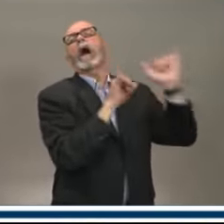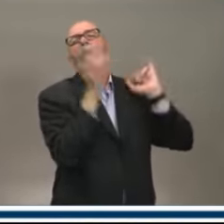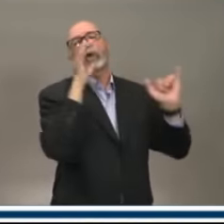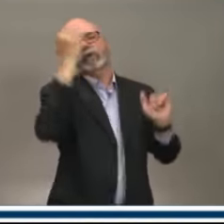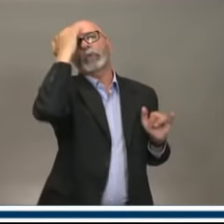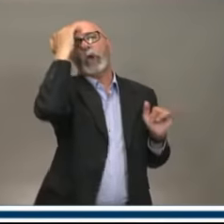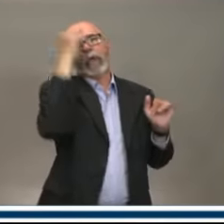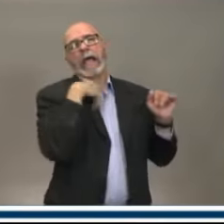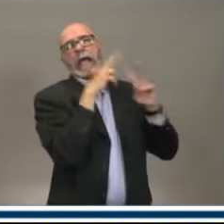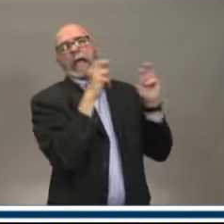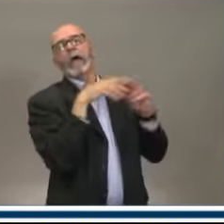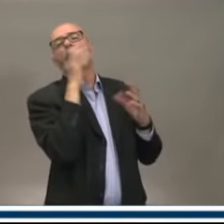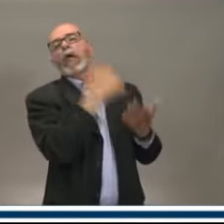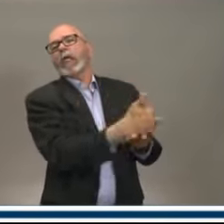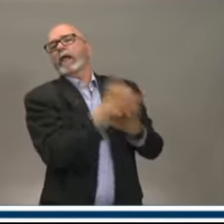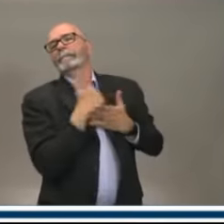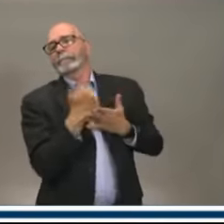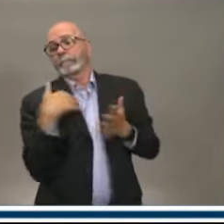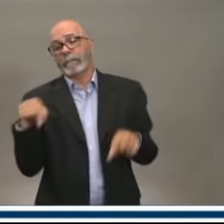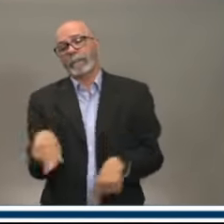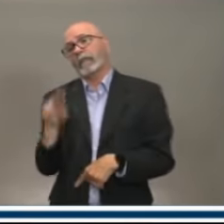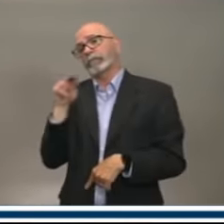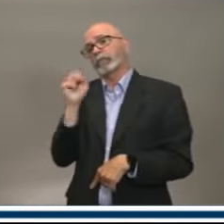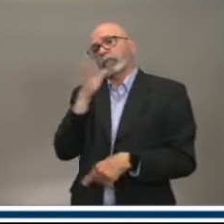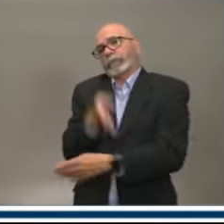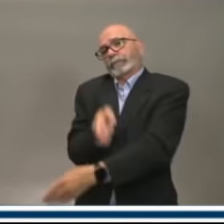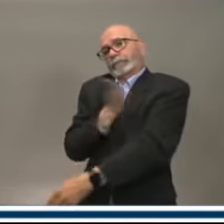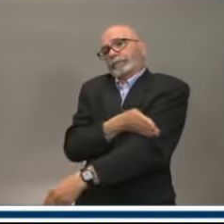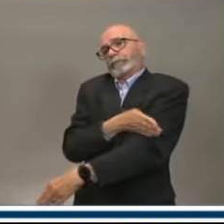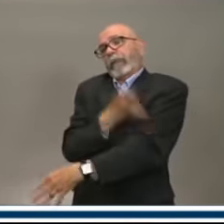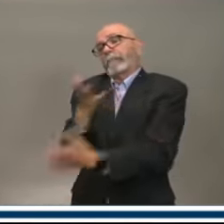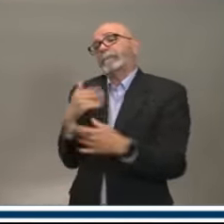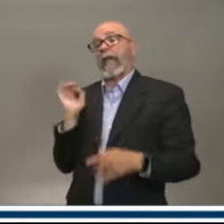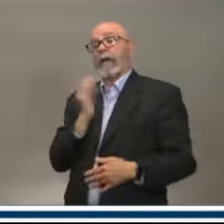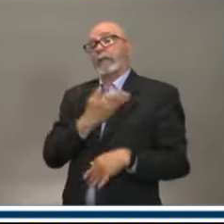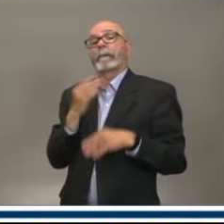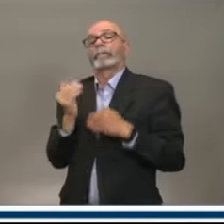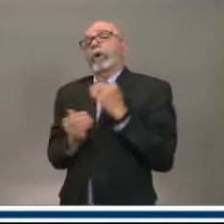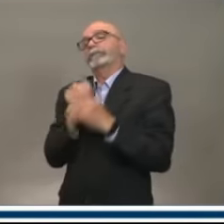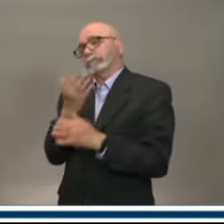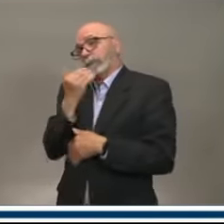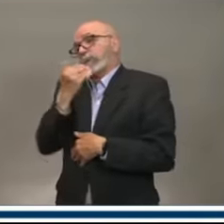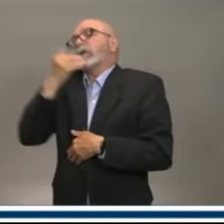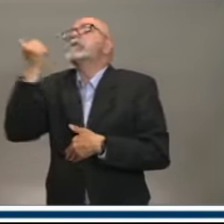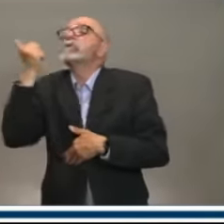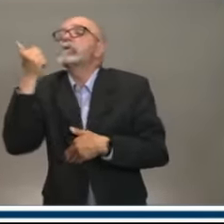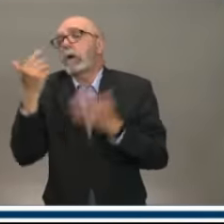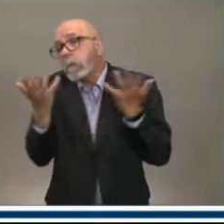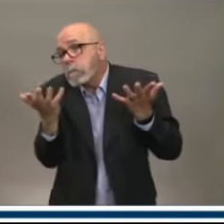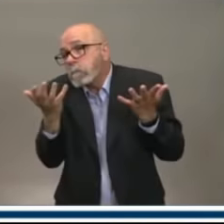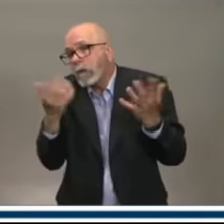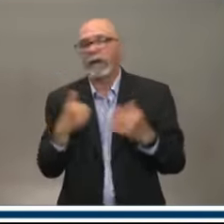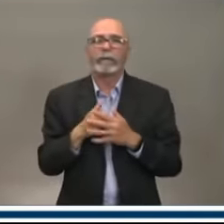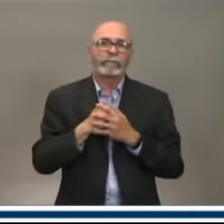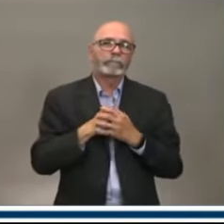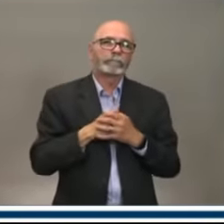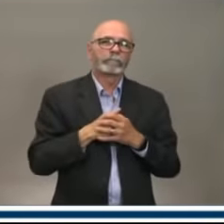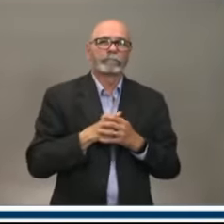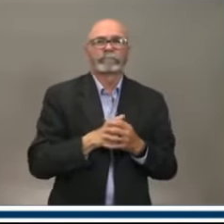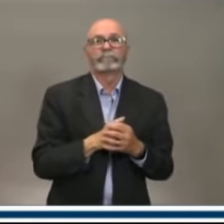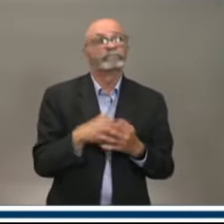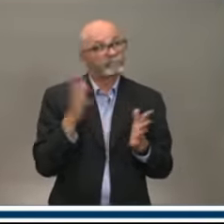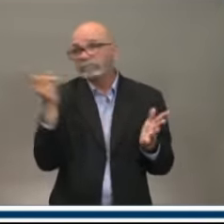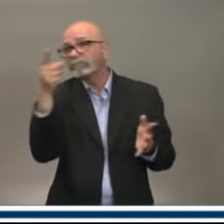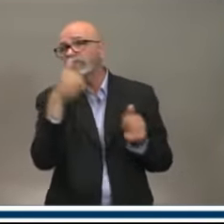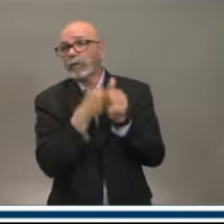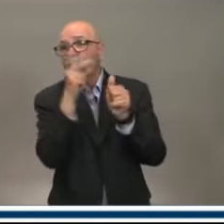Nova Scotia, to inform some of the steps when we're ready to take them. Lindsay, do you have a follow-up? Yes. In regards to the